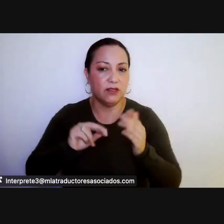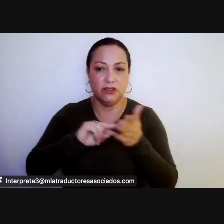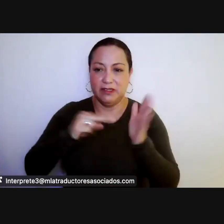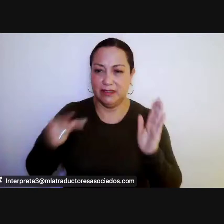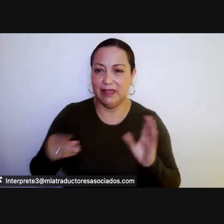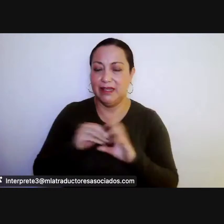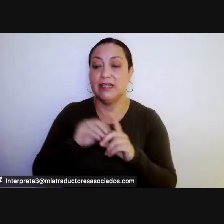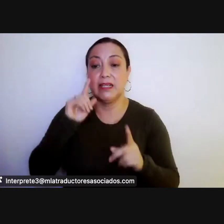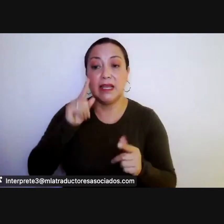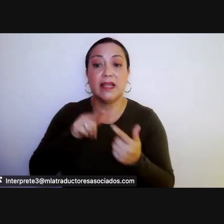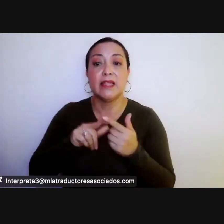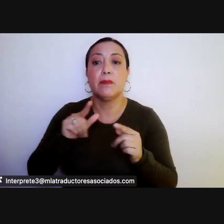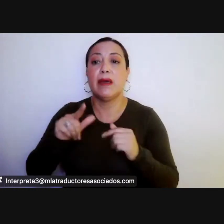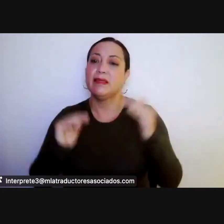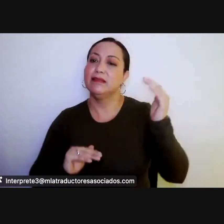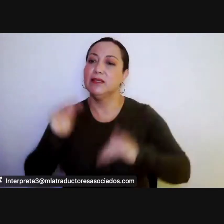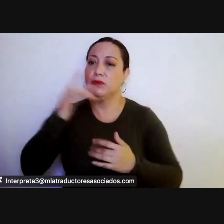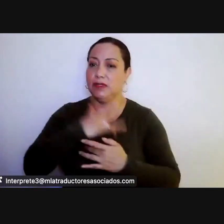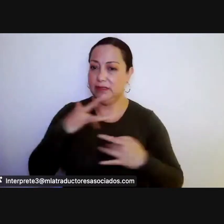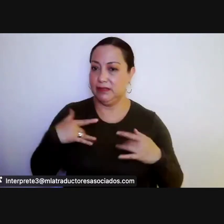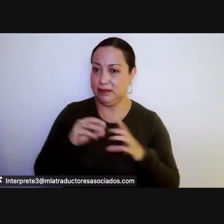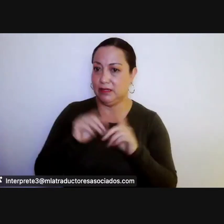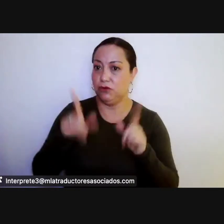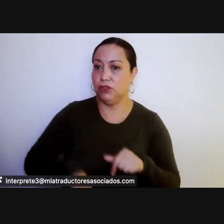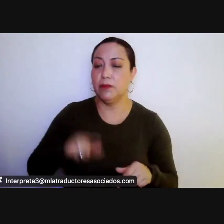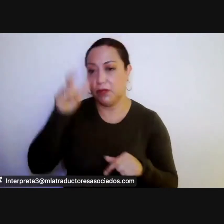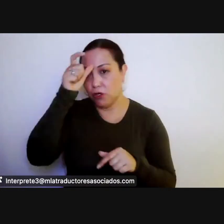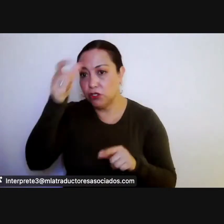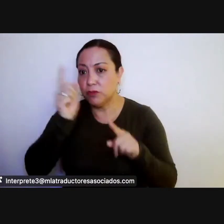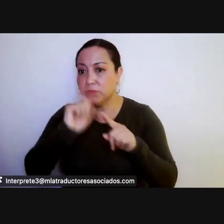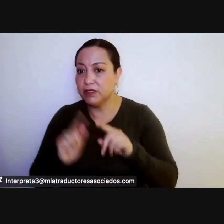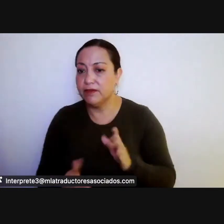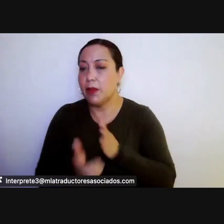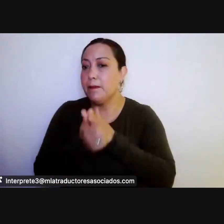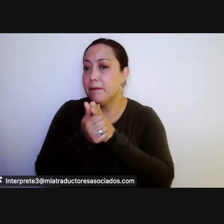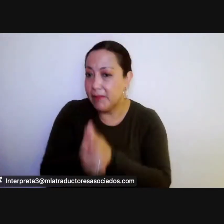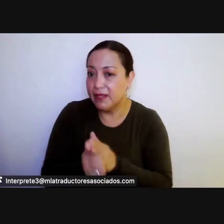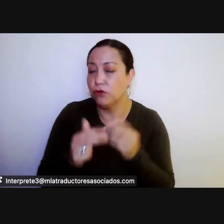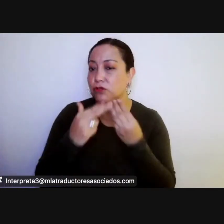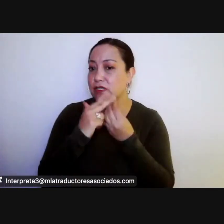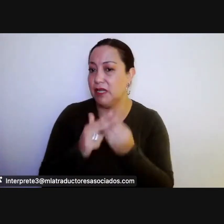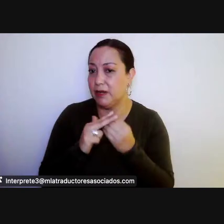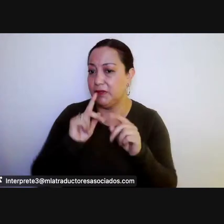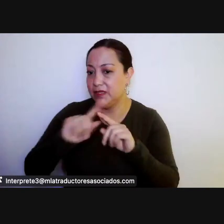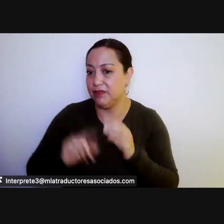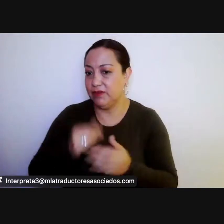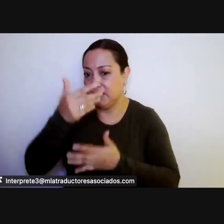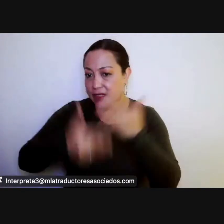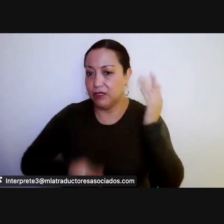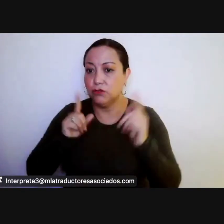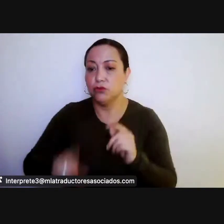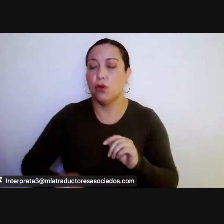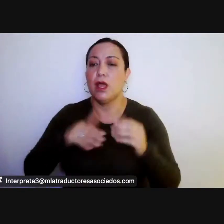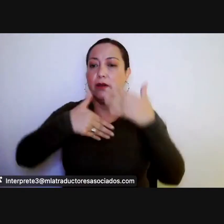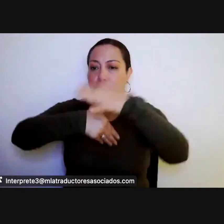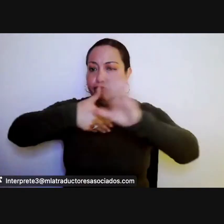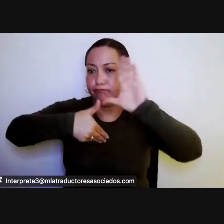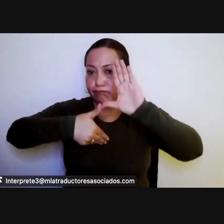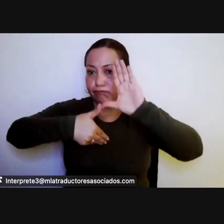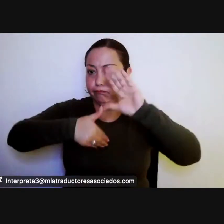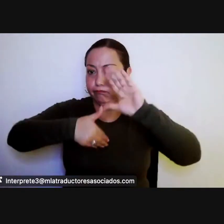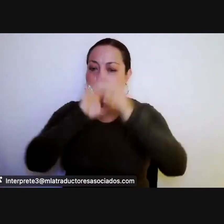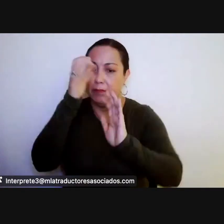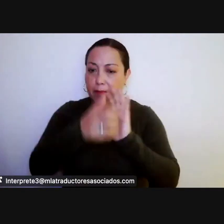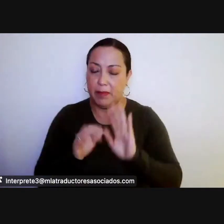for health. He's a leader of these programs and has a lot to do with